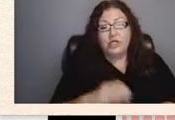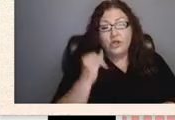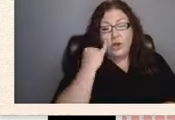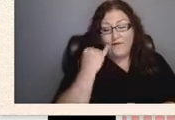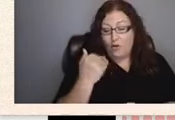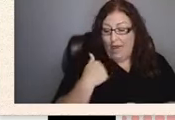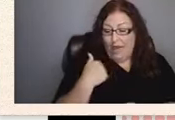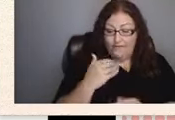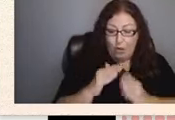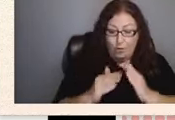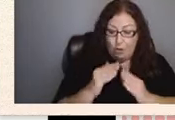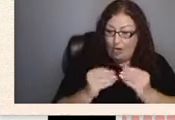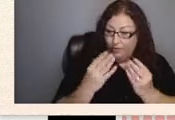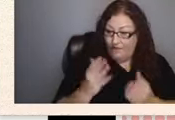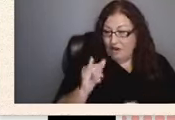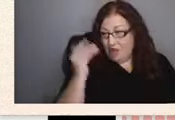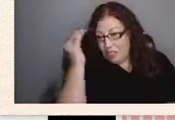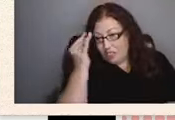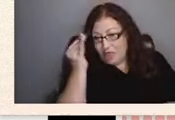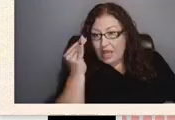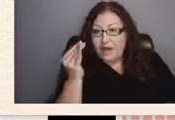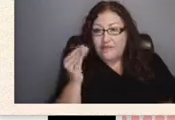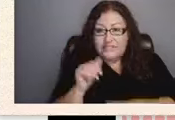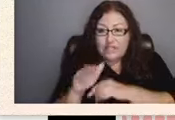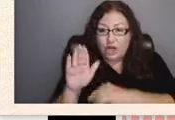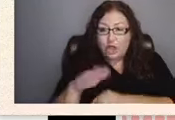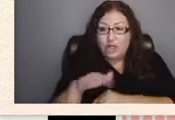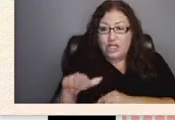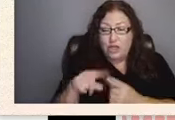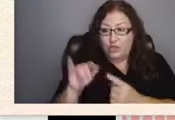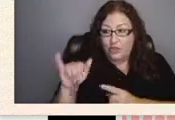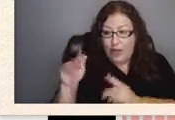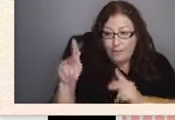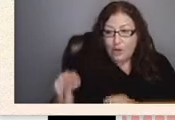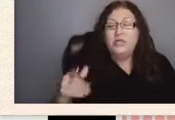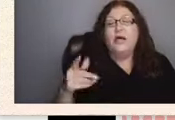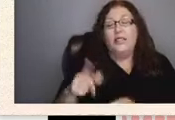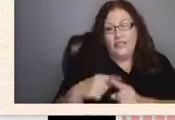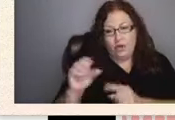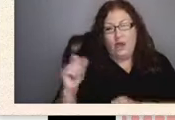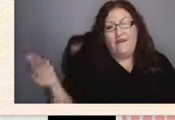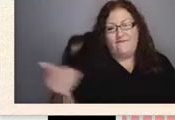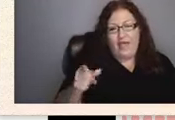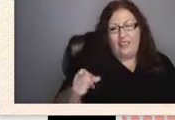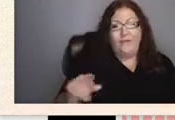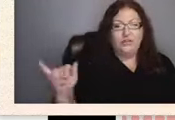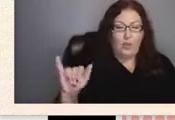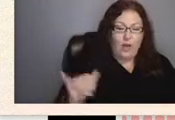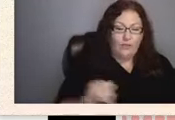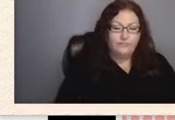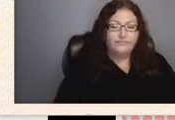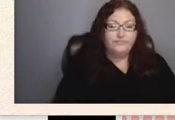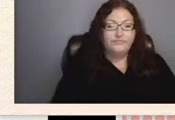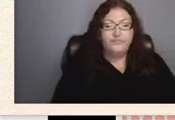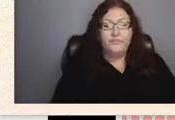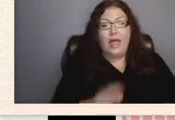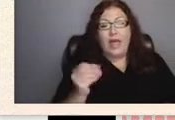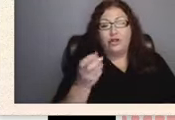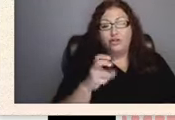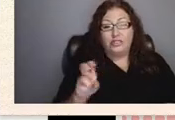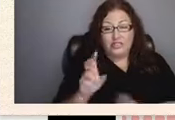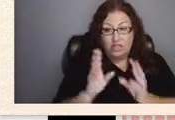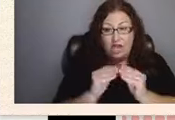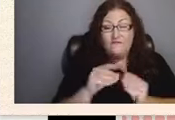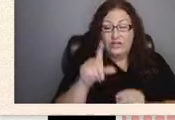provider that you're thinking of sending your child to, you can invite them as well. And a transition conference must be held